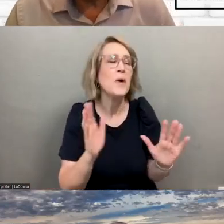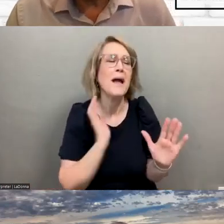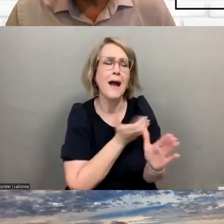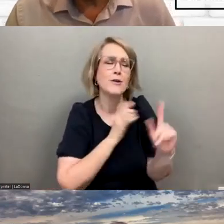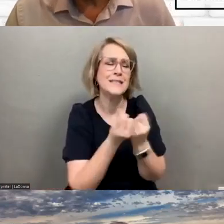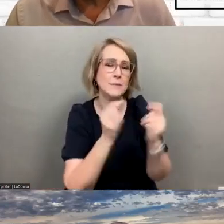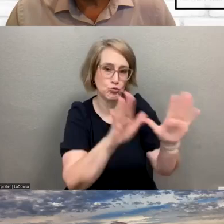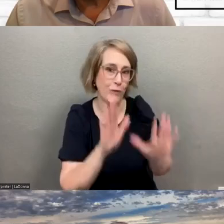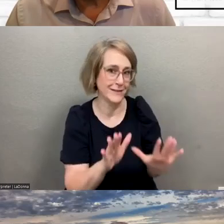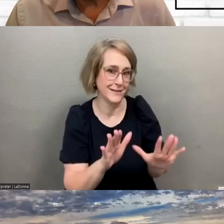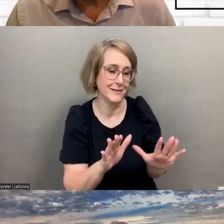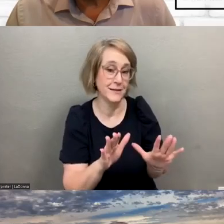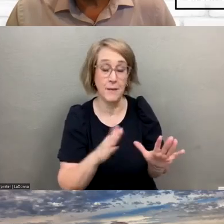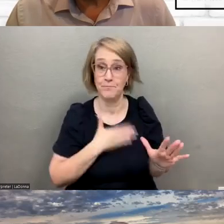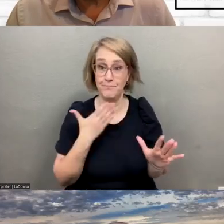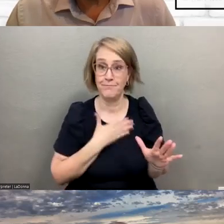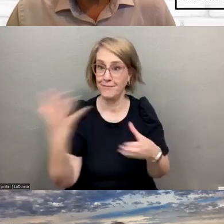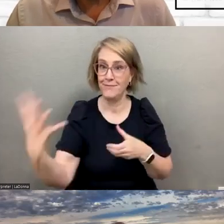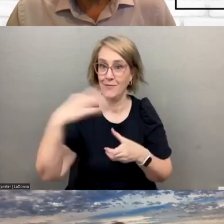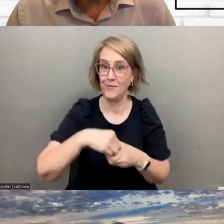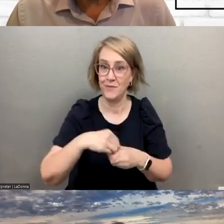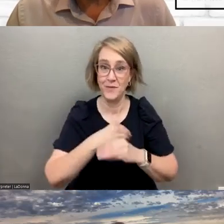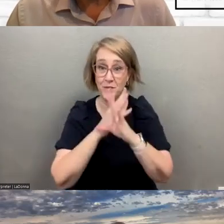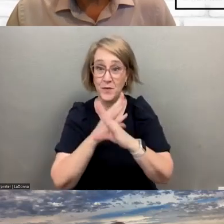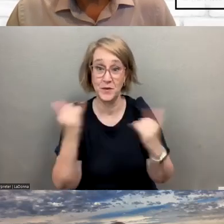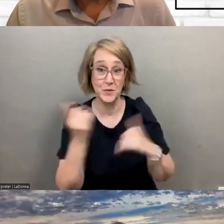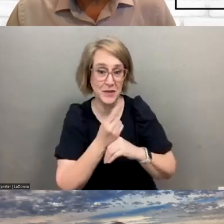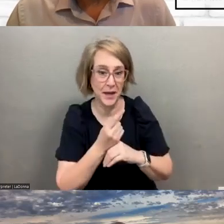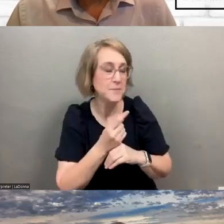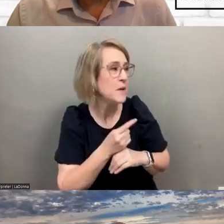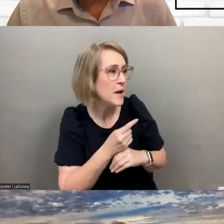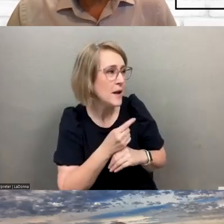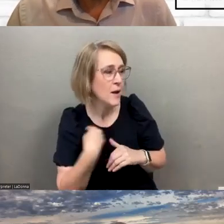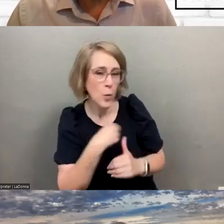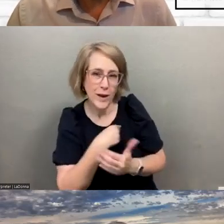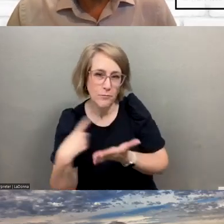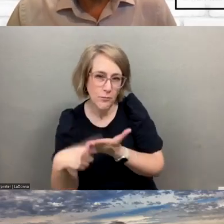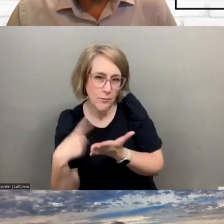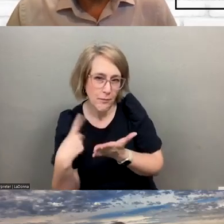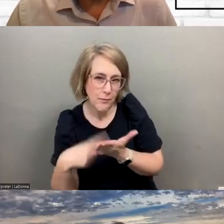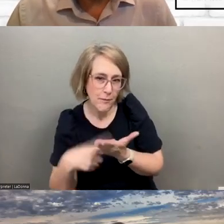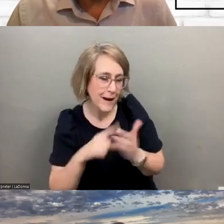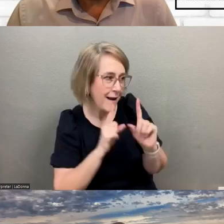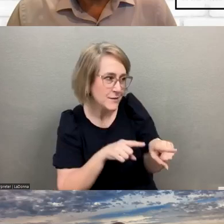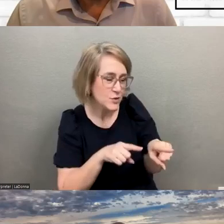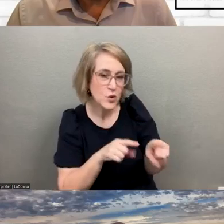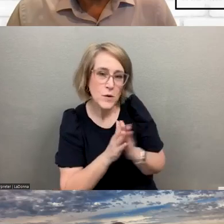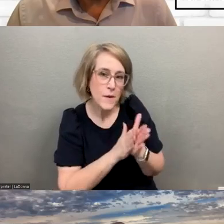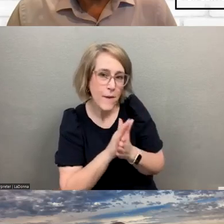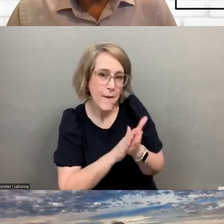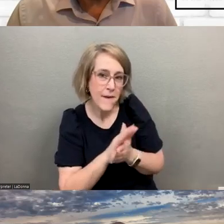and I'm pleased that they're joined with me today. As we look to answer the question,